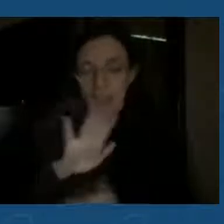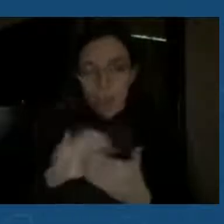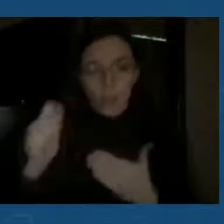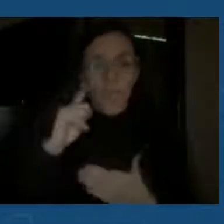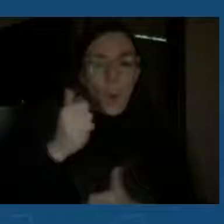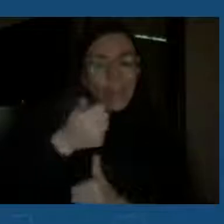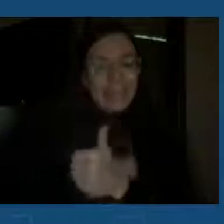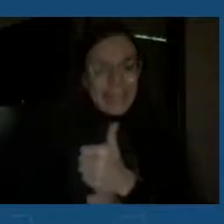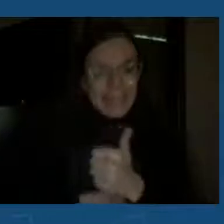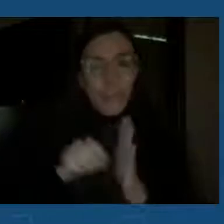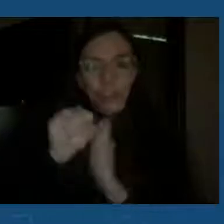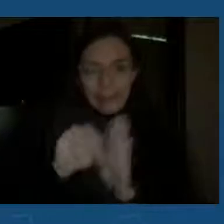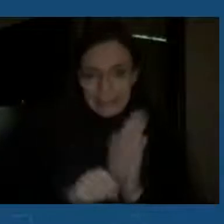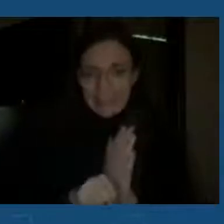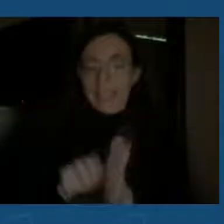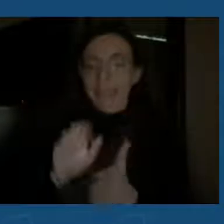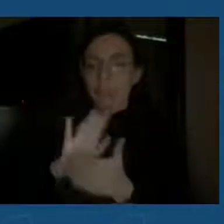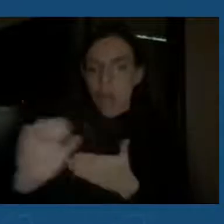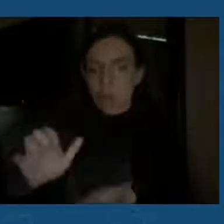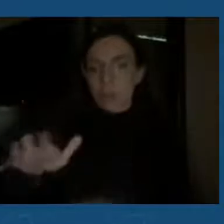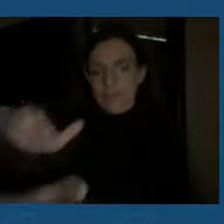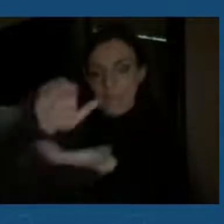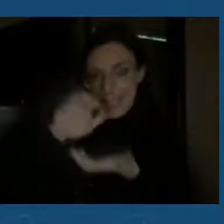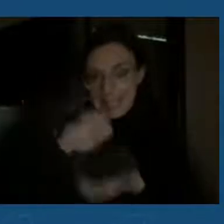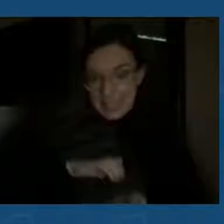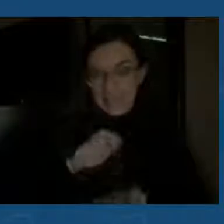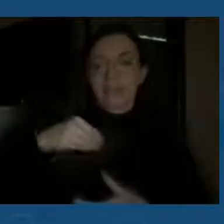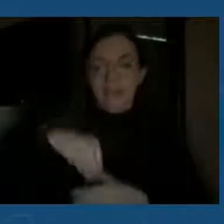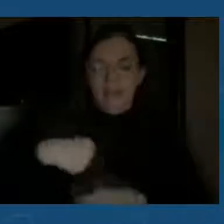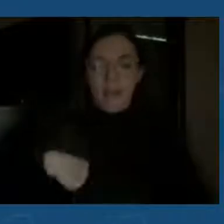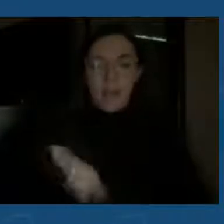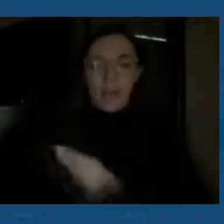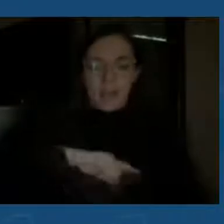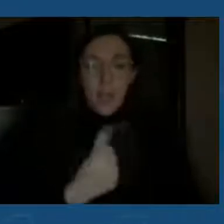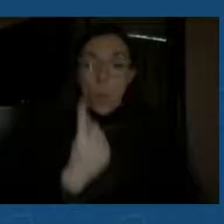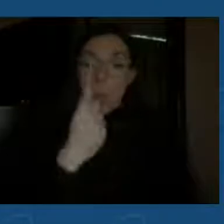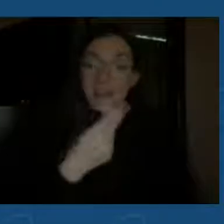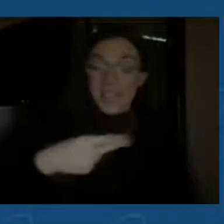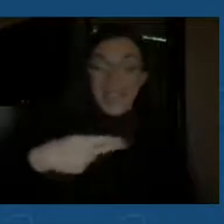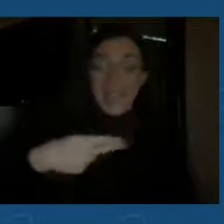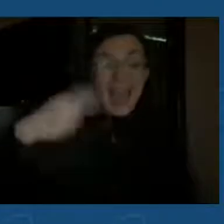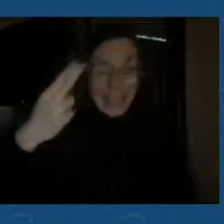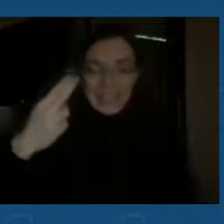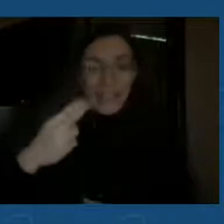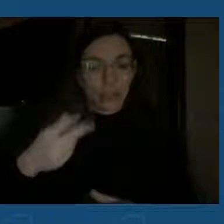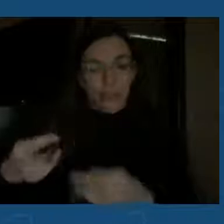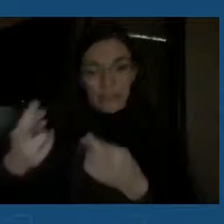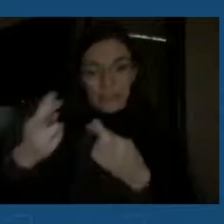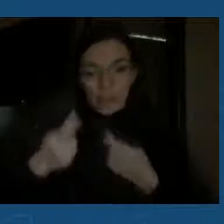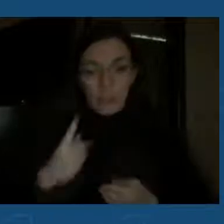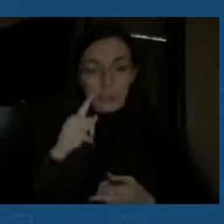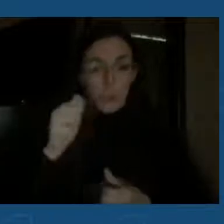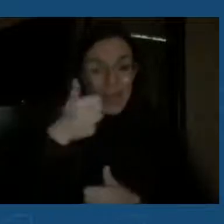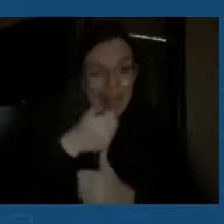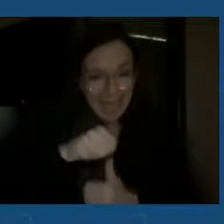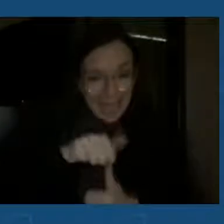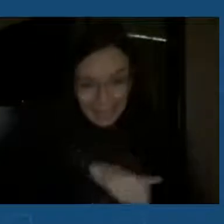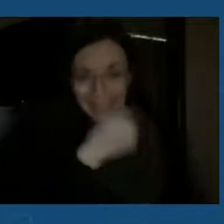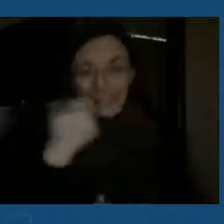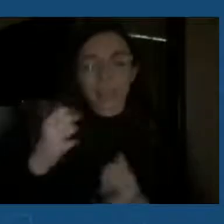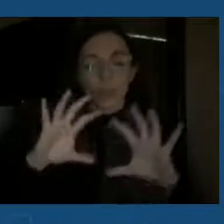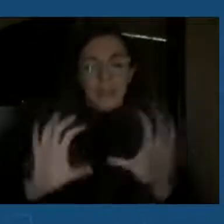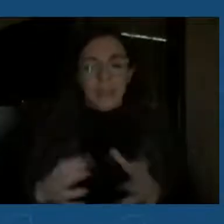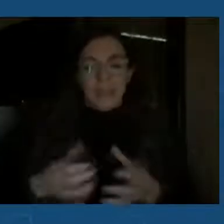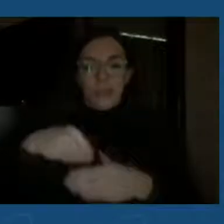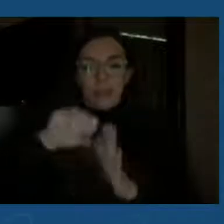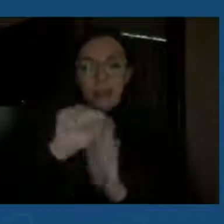dollar invested in us. It's one of the highest returns of any organization in the state. None of this, of course, would